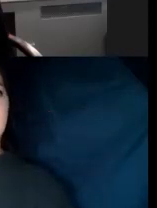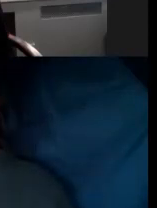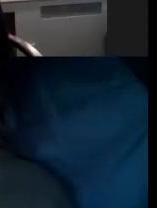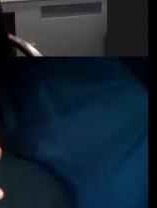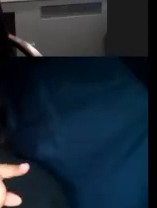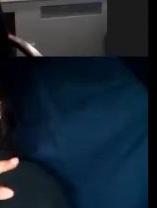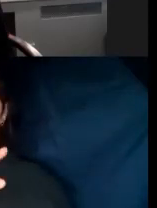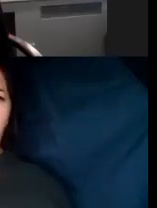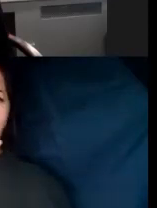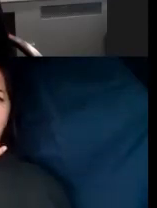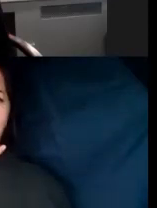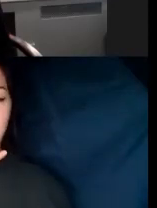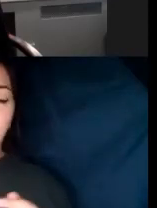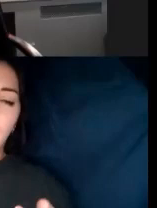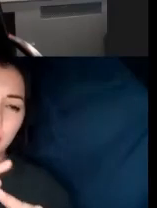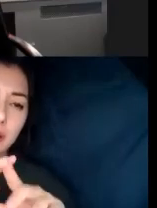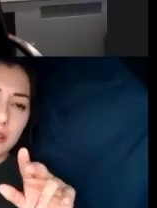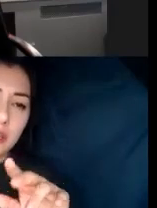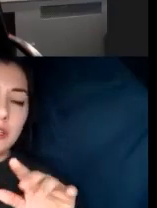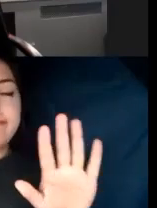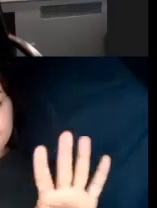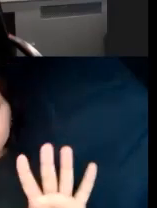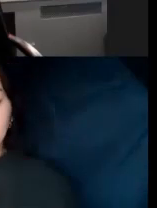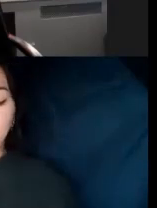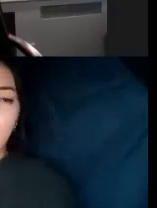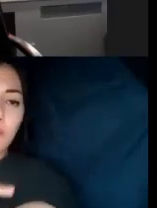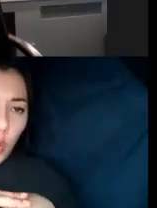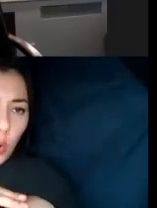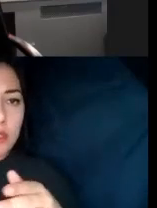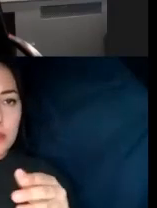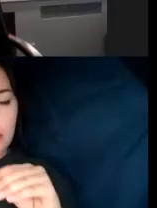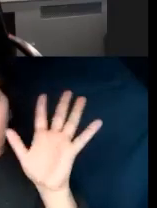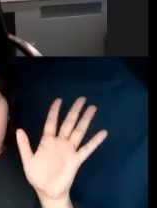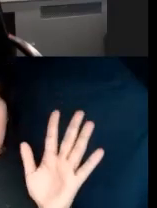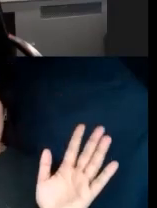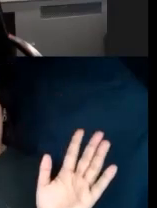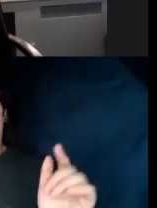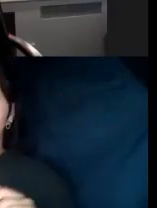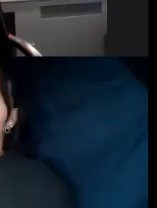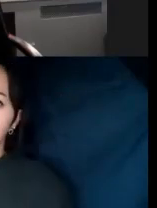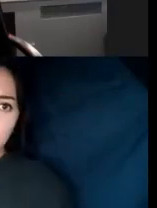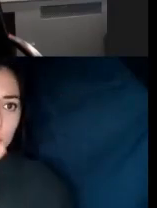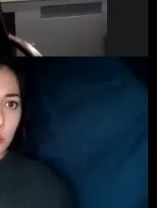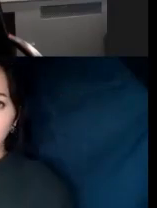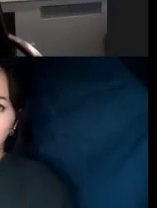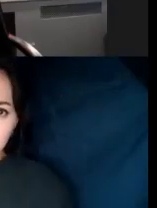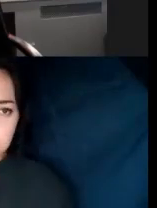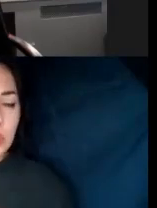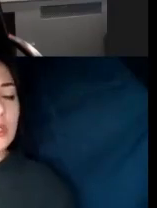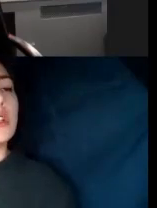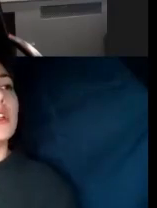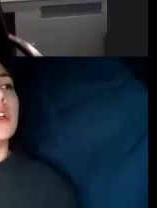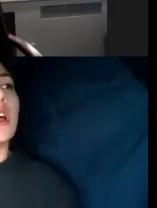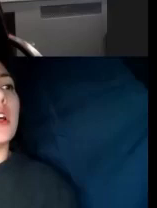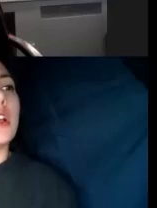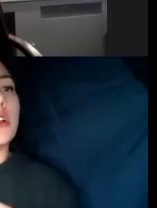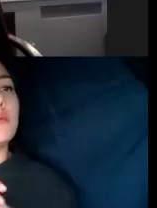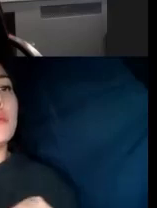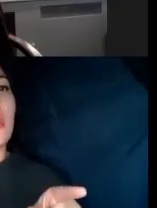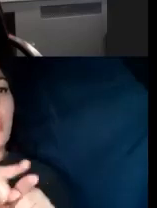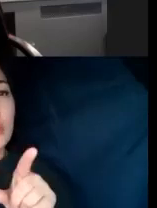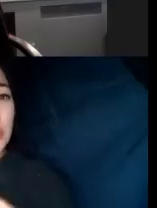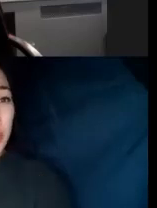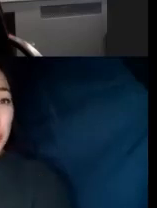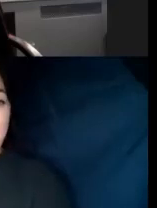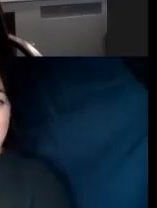course, I think people probably know that. And then the last thing is, if you have any political symbols on you,